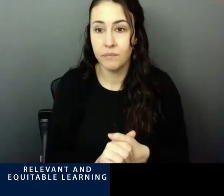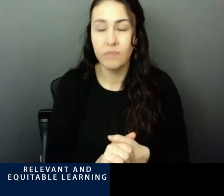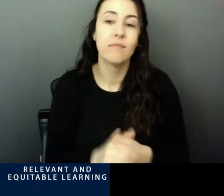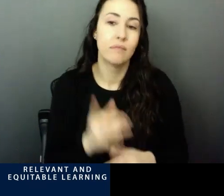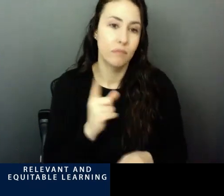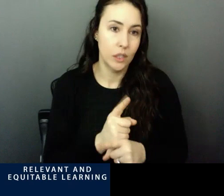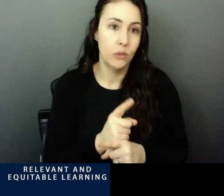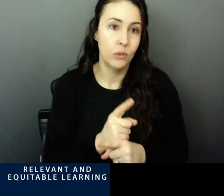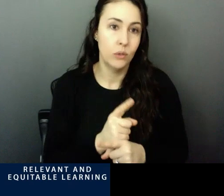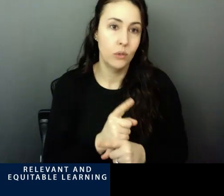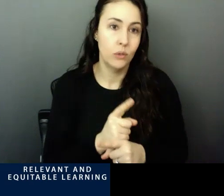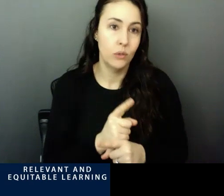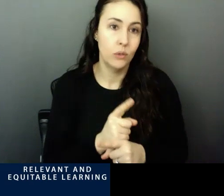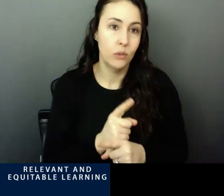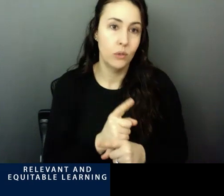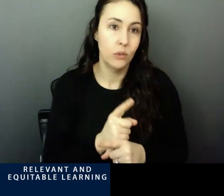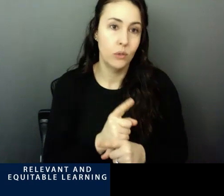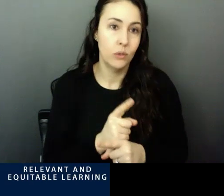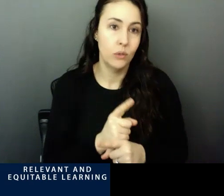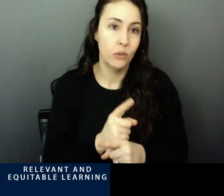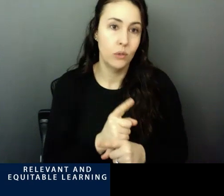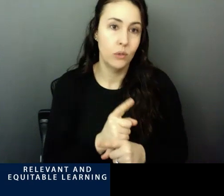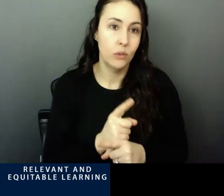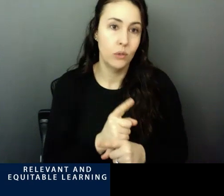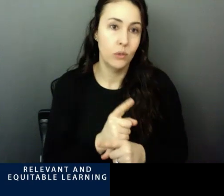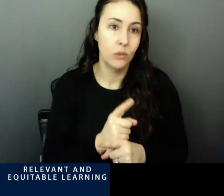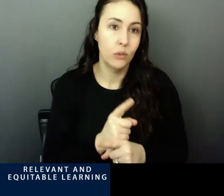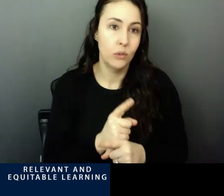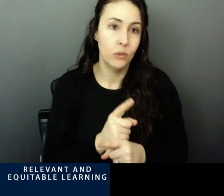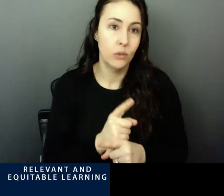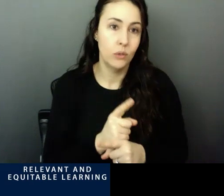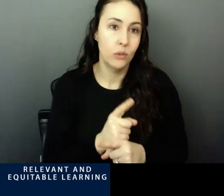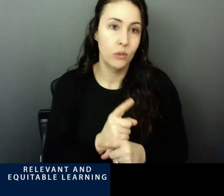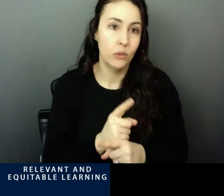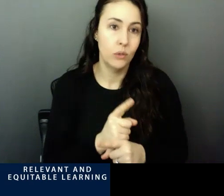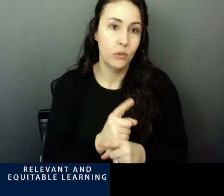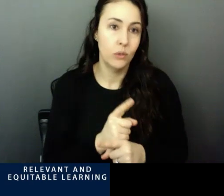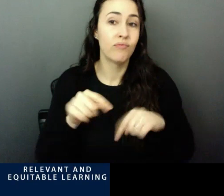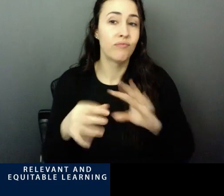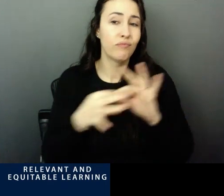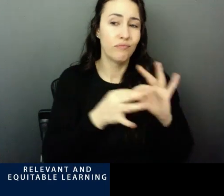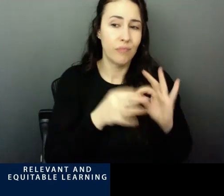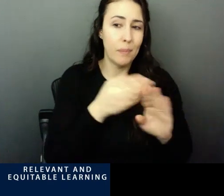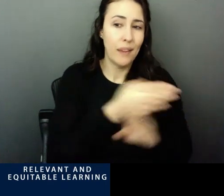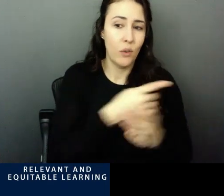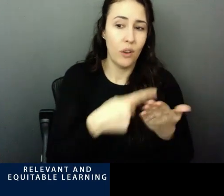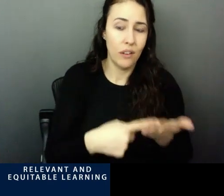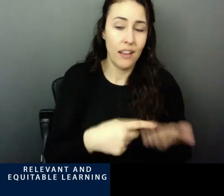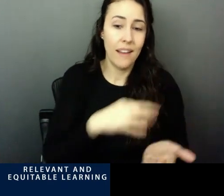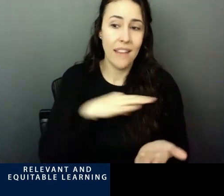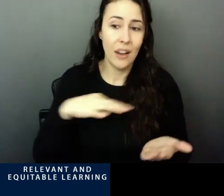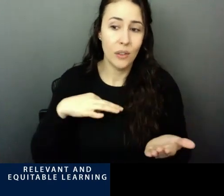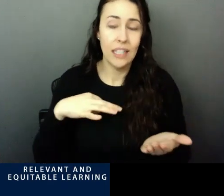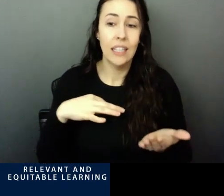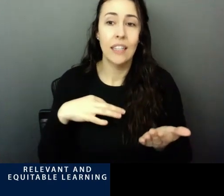back to kind of our earlier conversation with accountability purpose. Like, yes, we all know, and many of our faculty contracts that we've drawn up have